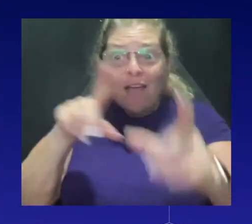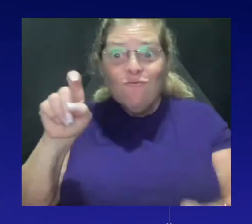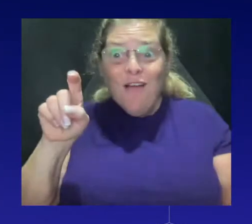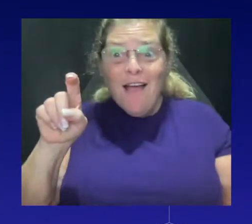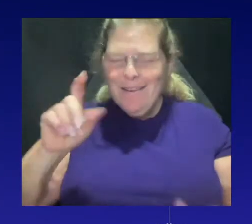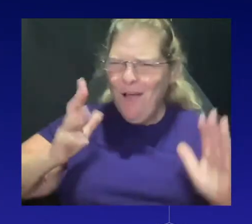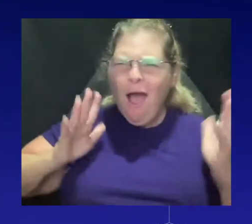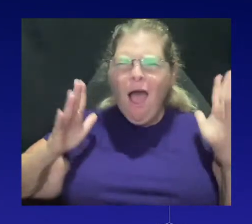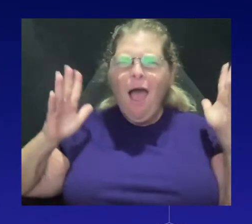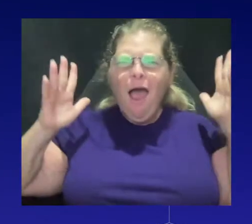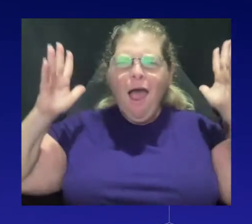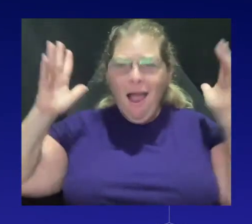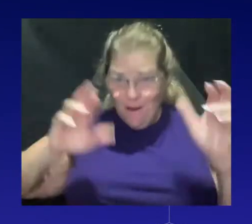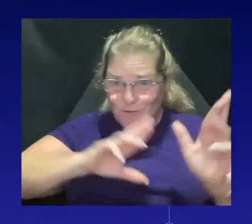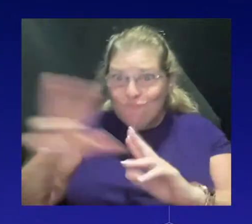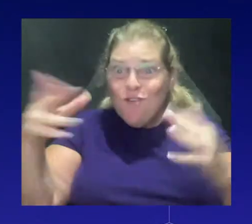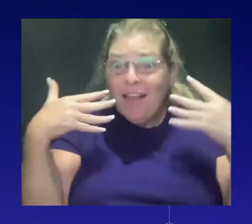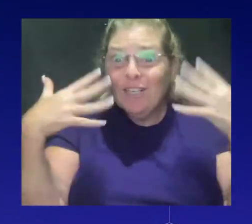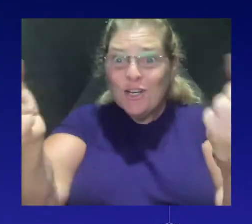to go?